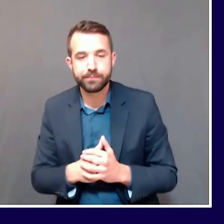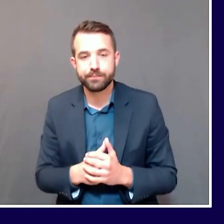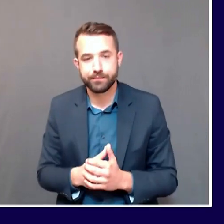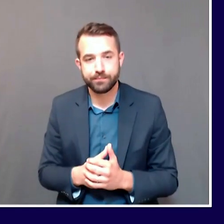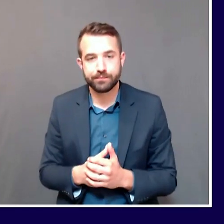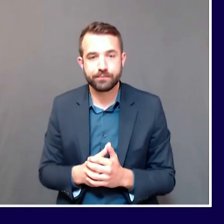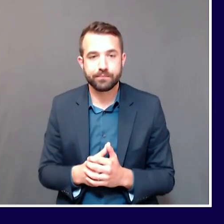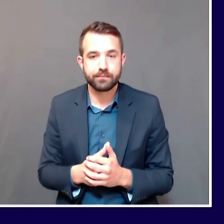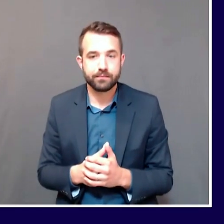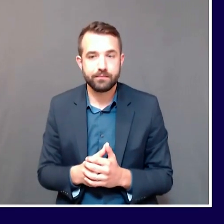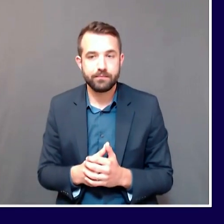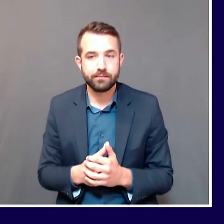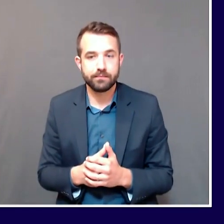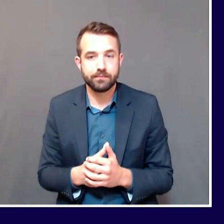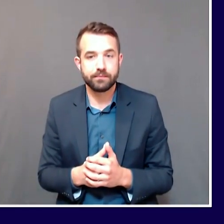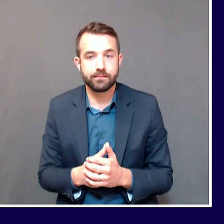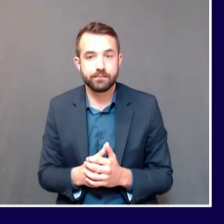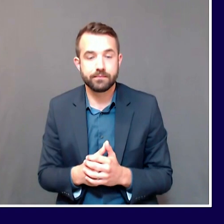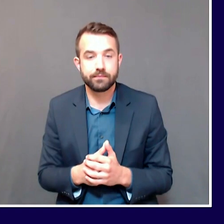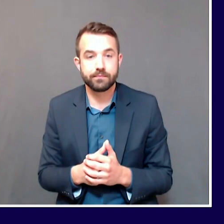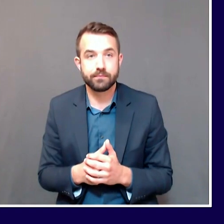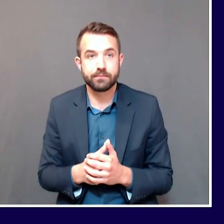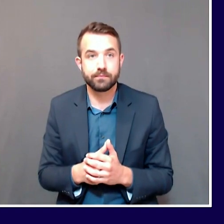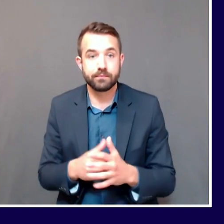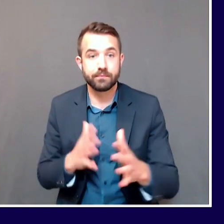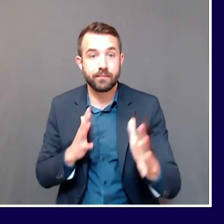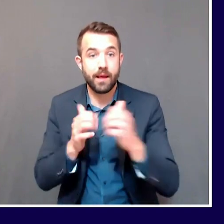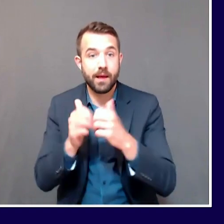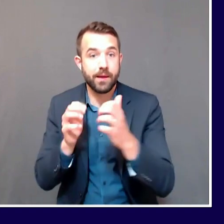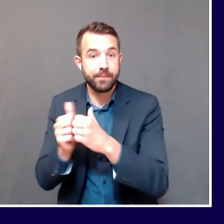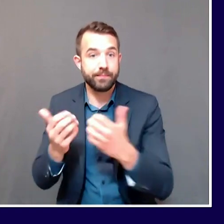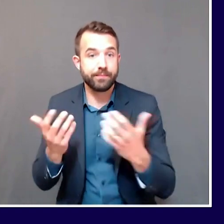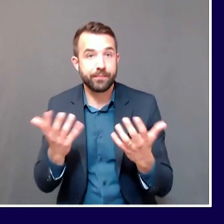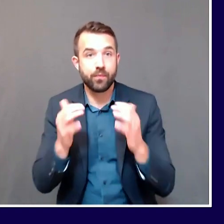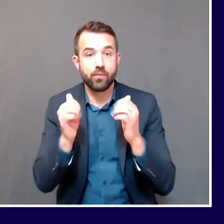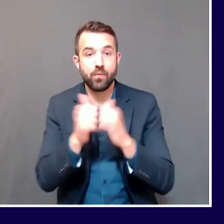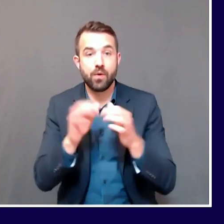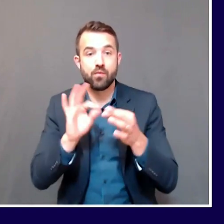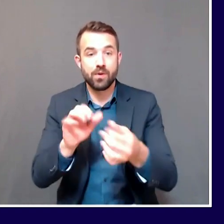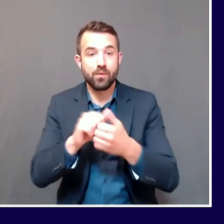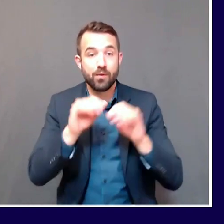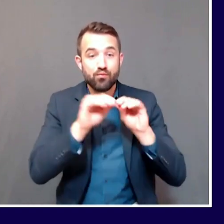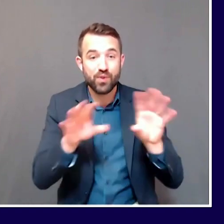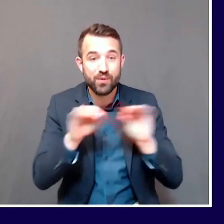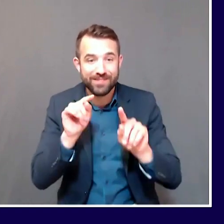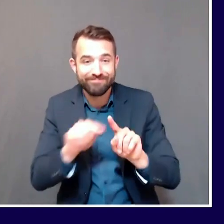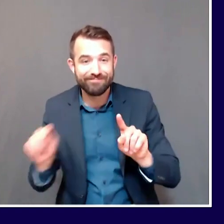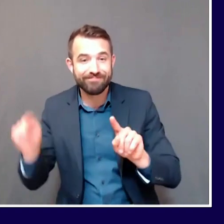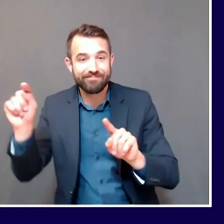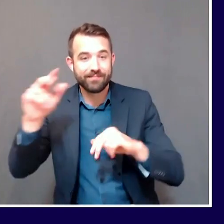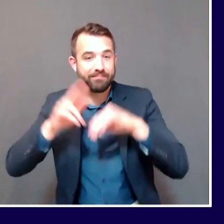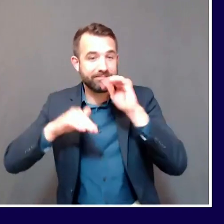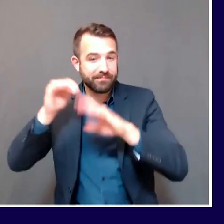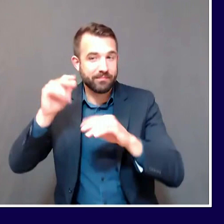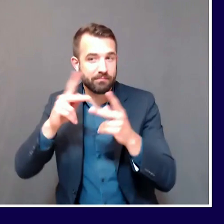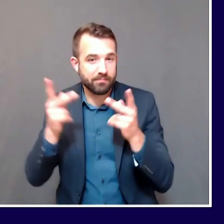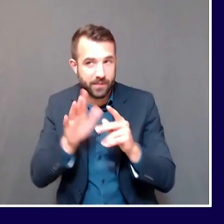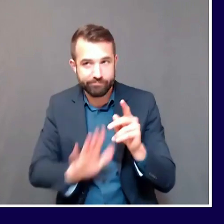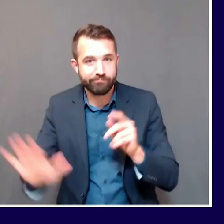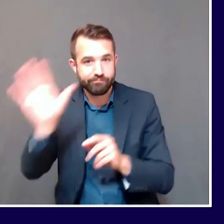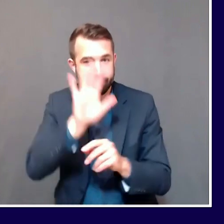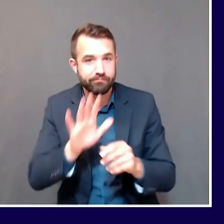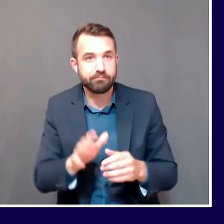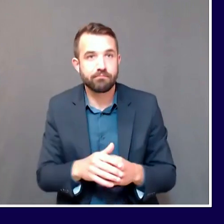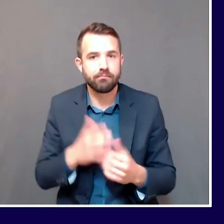I'd like to just provide a quick update on some of the outbreaks in which Maine CDC has been actively involved.